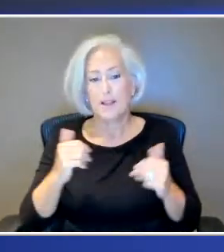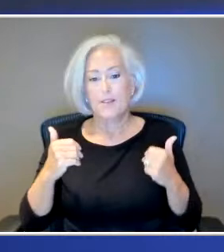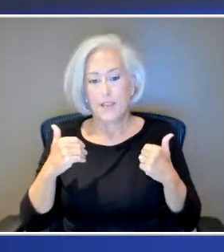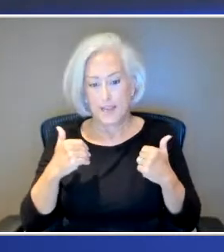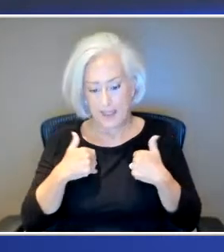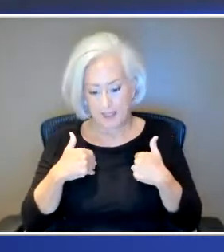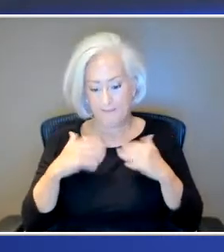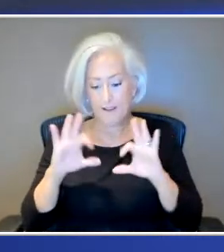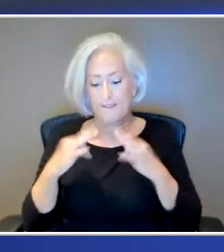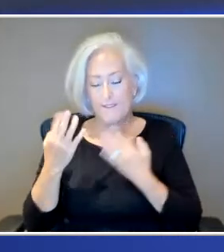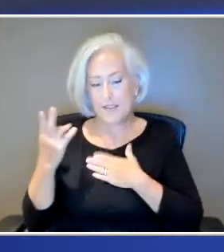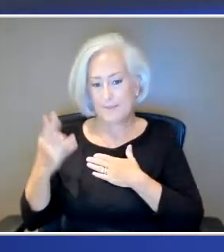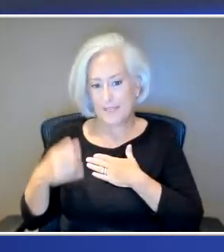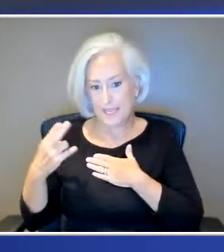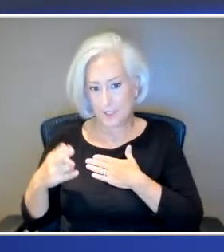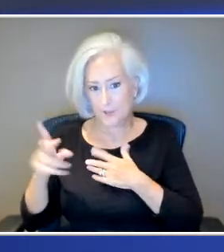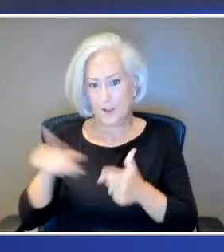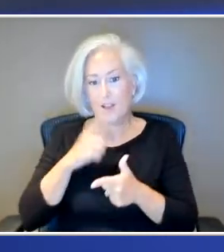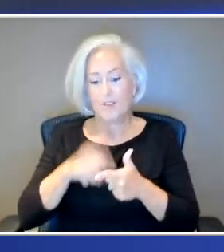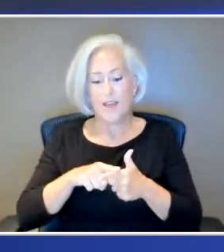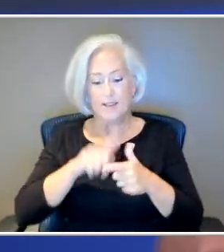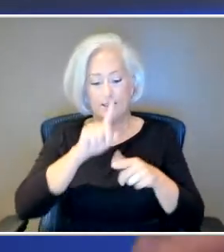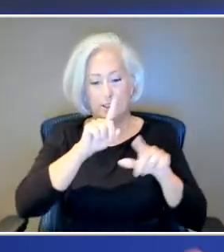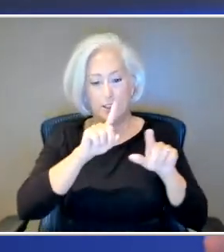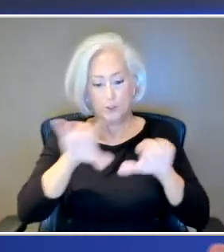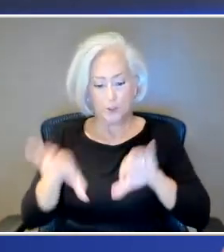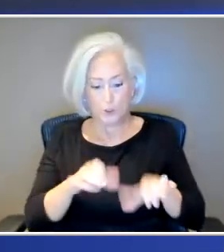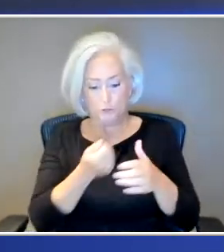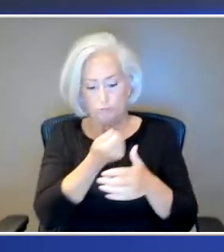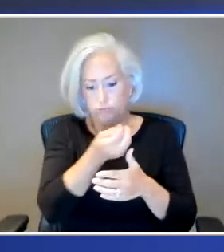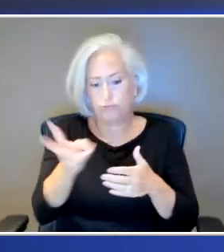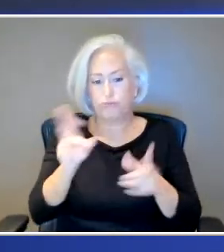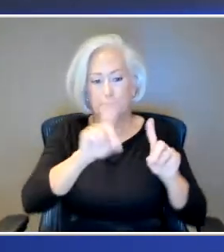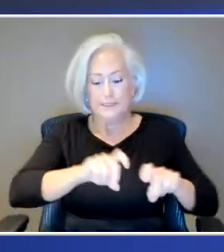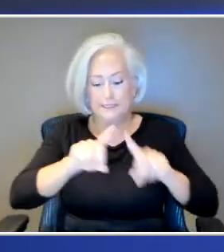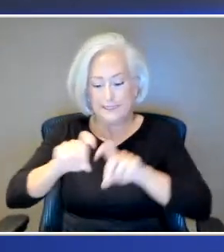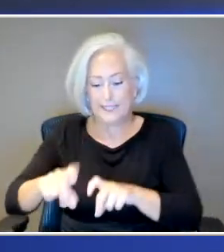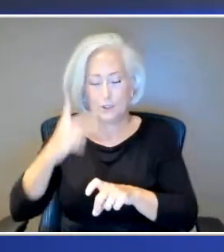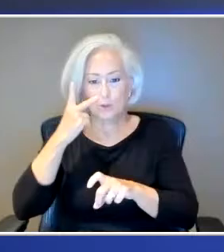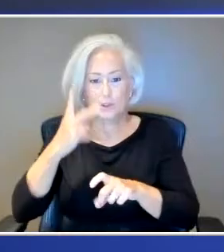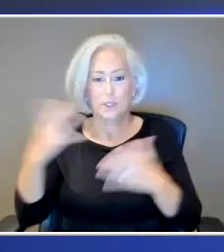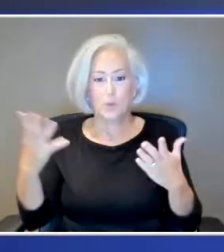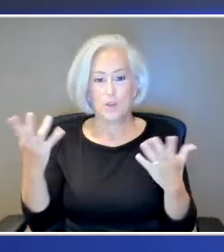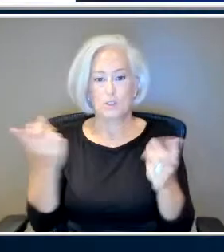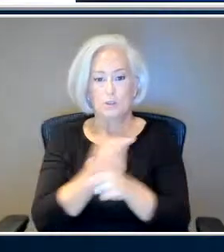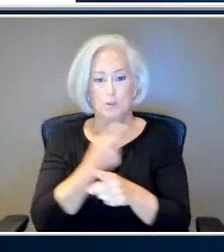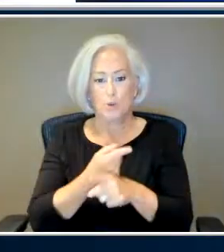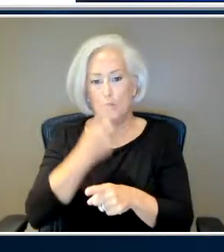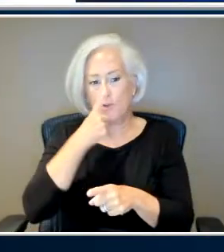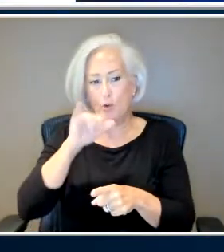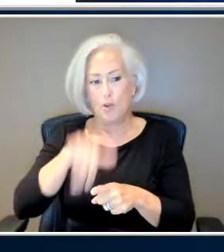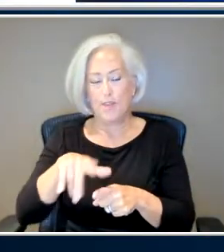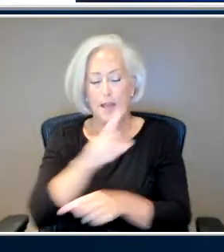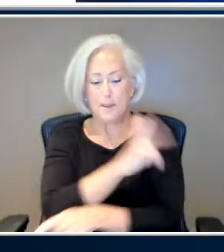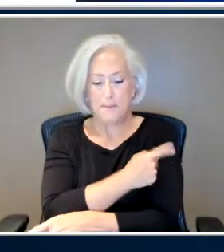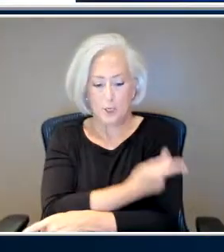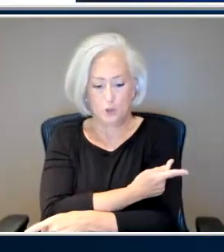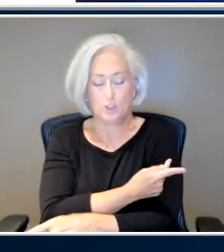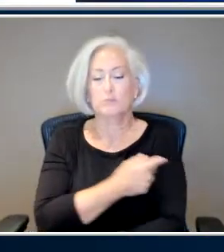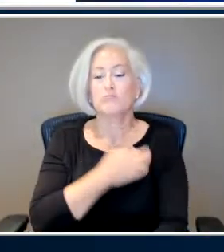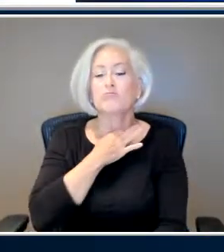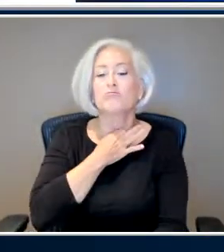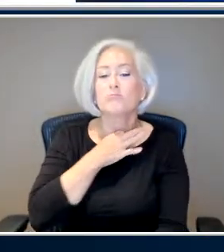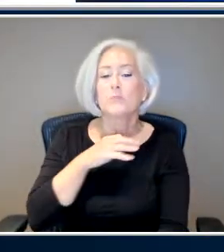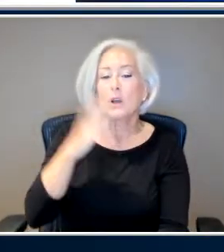history and then run a panel of tests to see what would be appropriate for that patient. Jill wants to know, why do doctors want